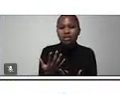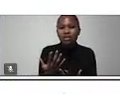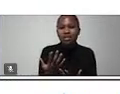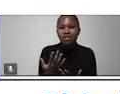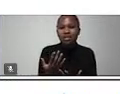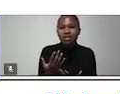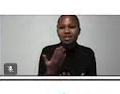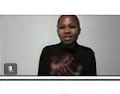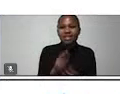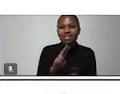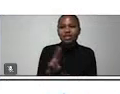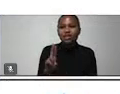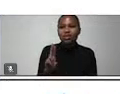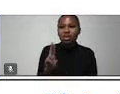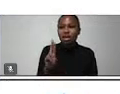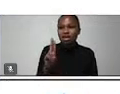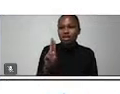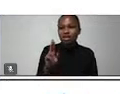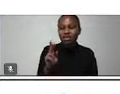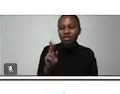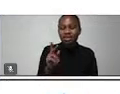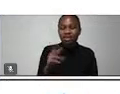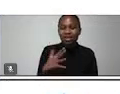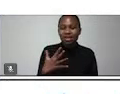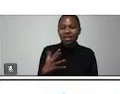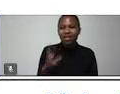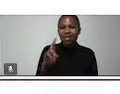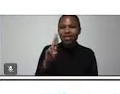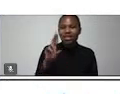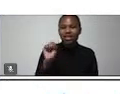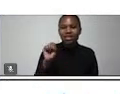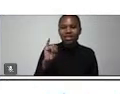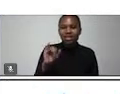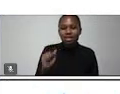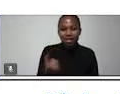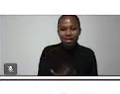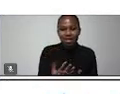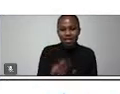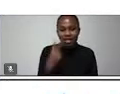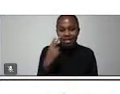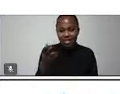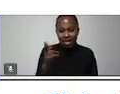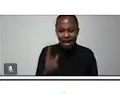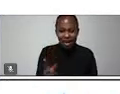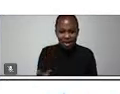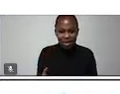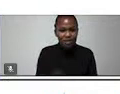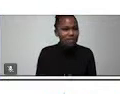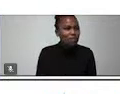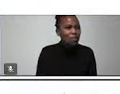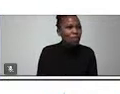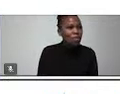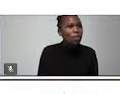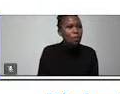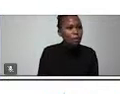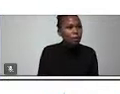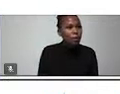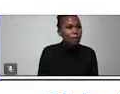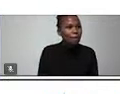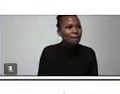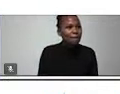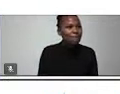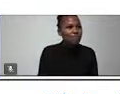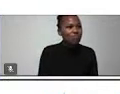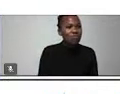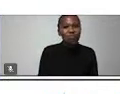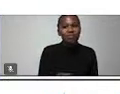Ukraine and Russia, you know, because we know the implications of that, and again how the agricultural sector